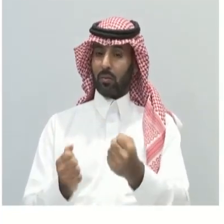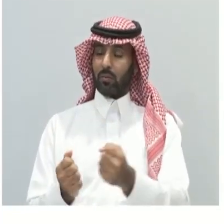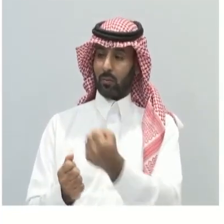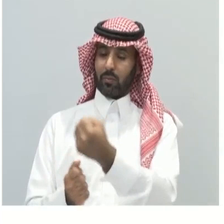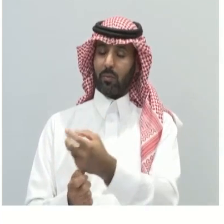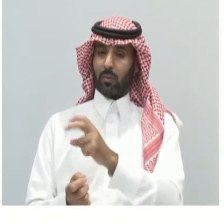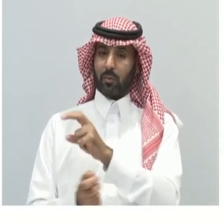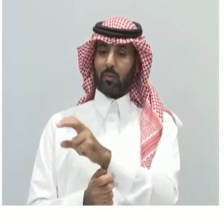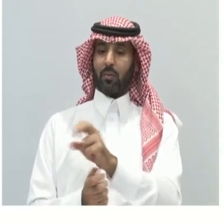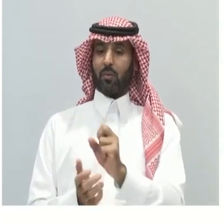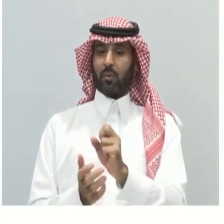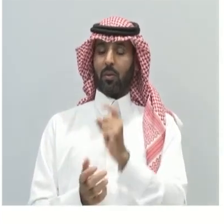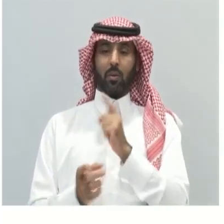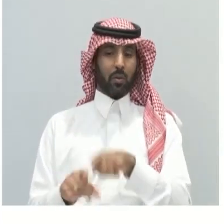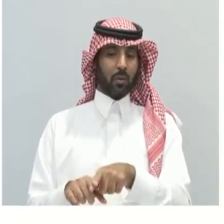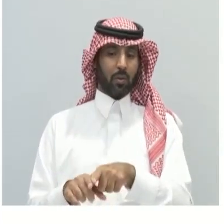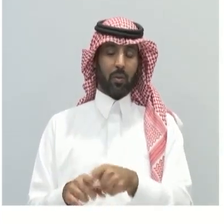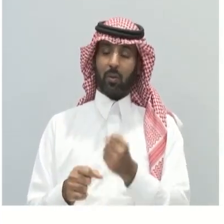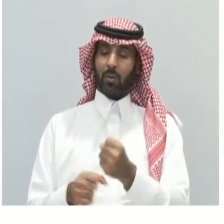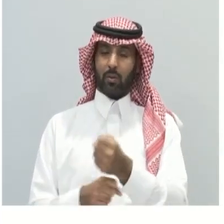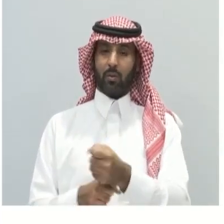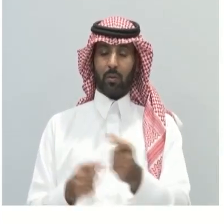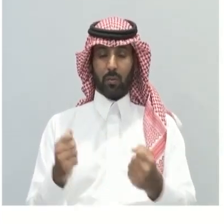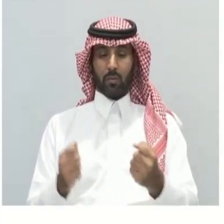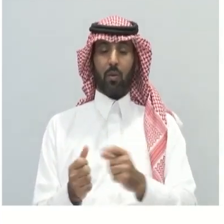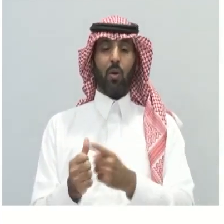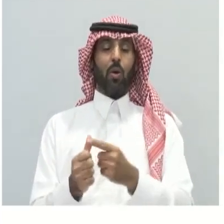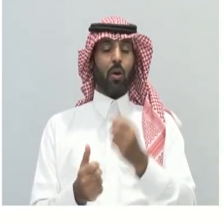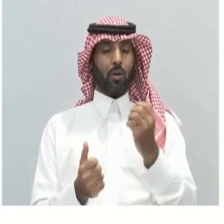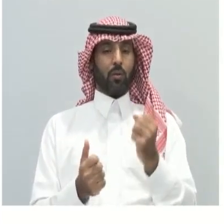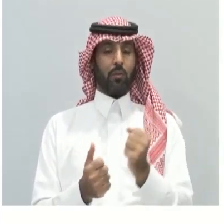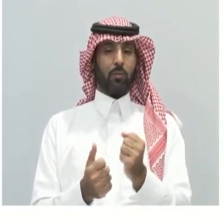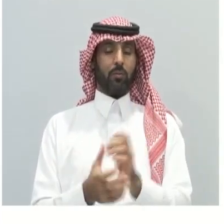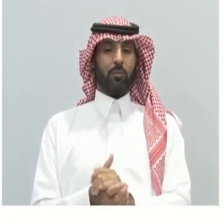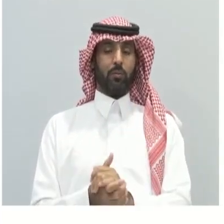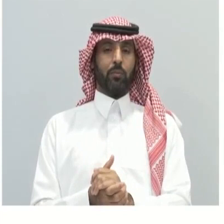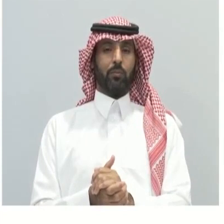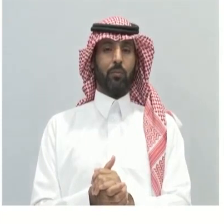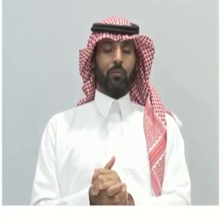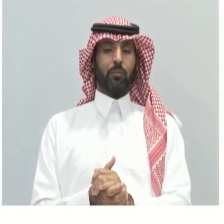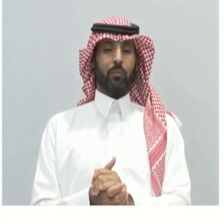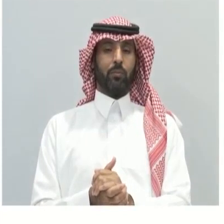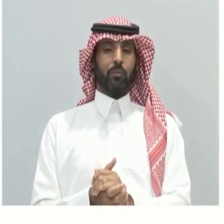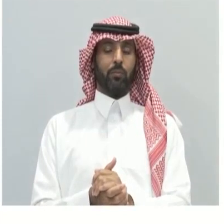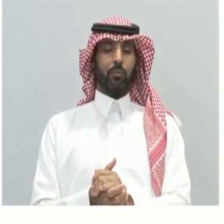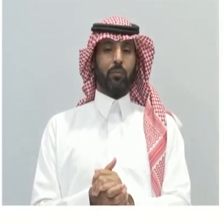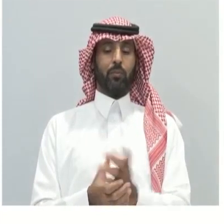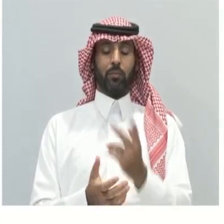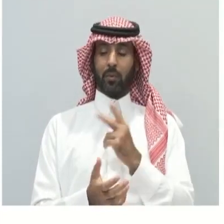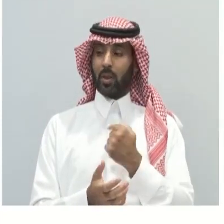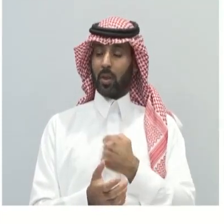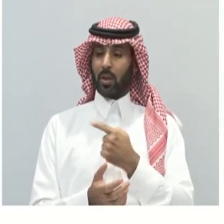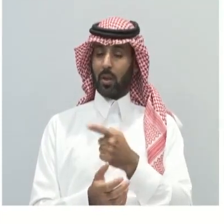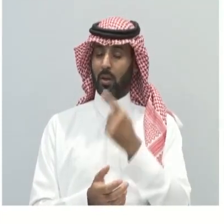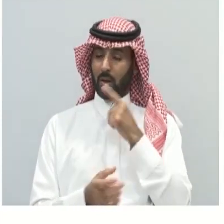to a friend. So here we have two objects. This is very obvious. So what do we say here? Yes, he lent